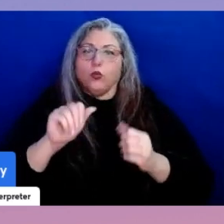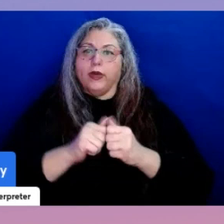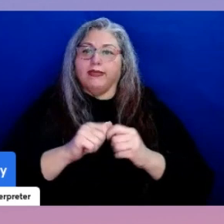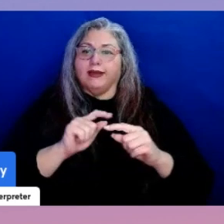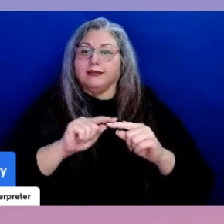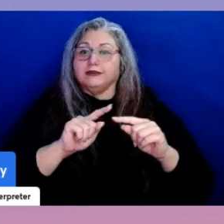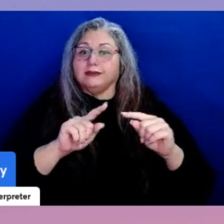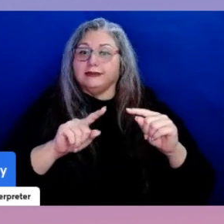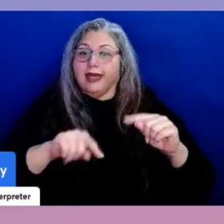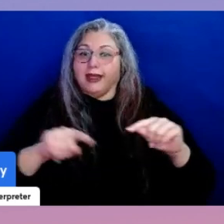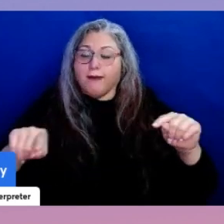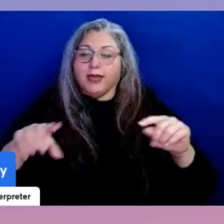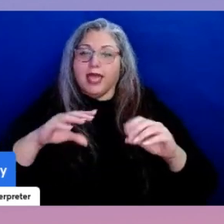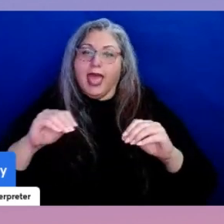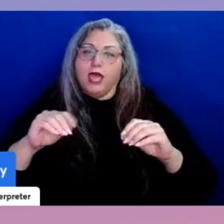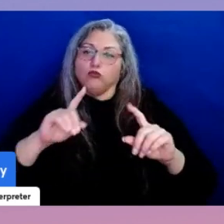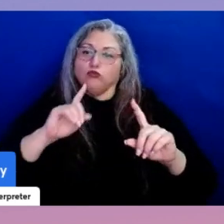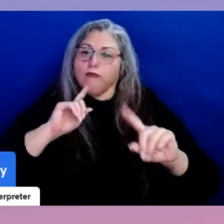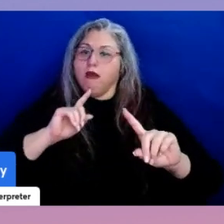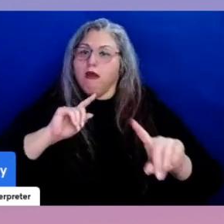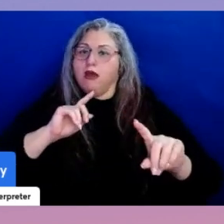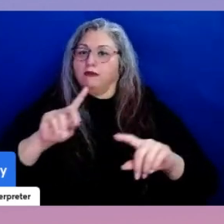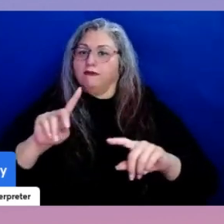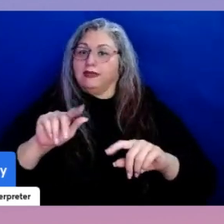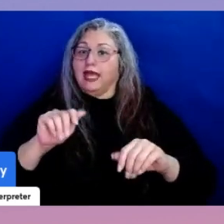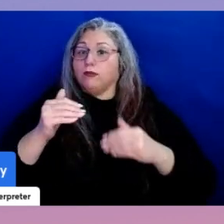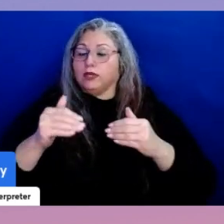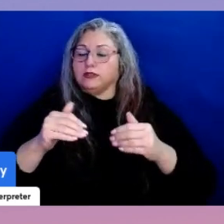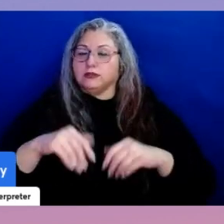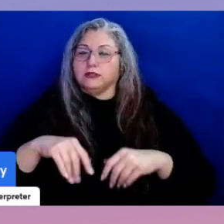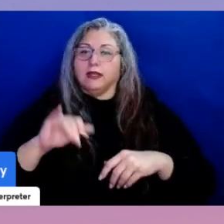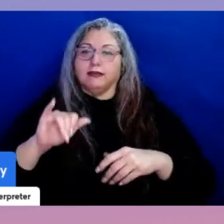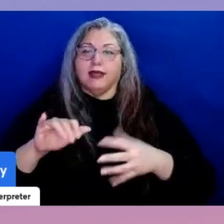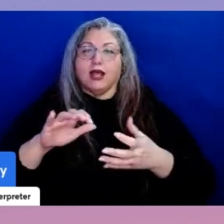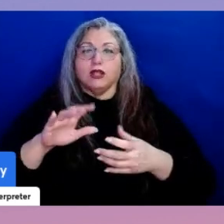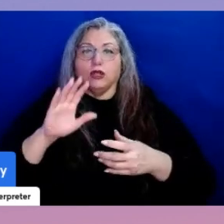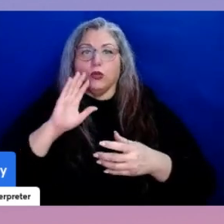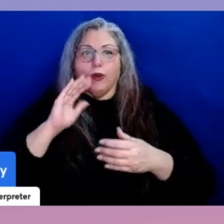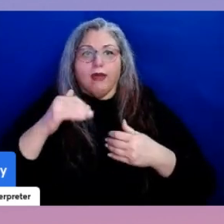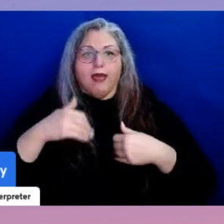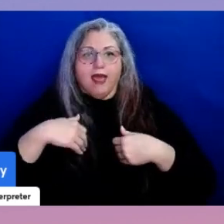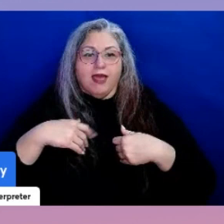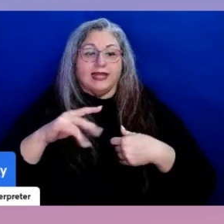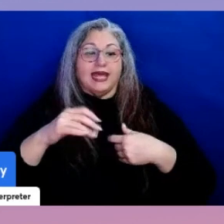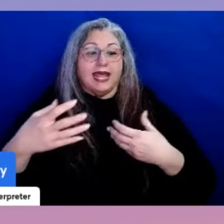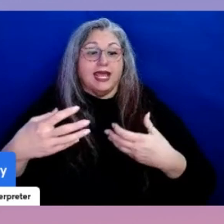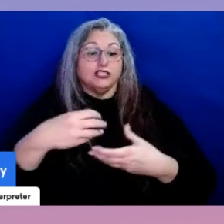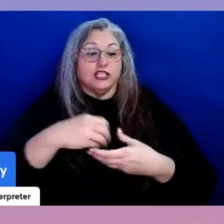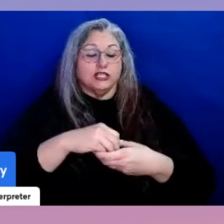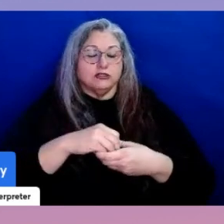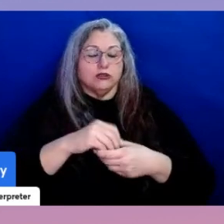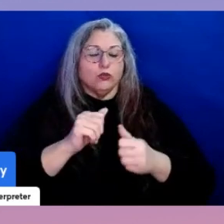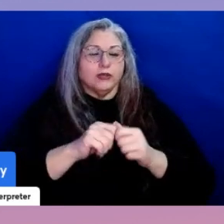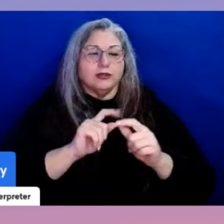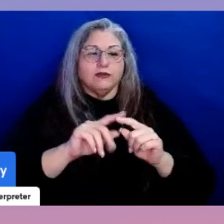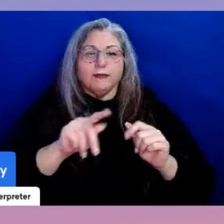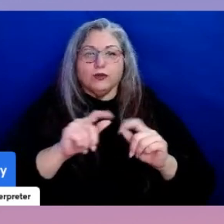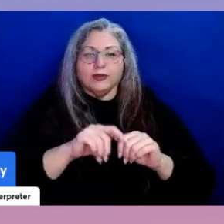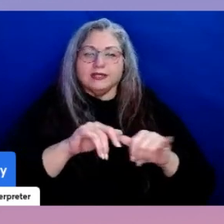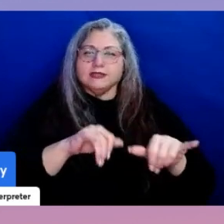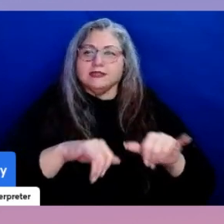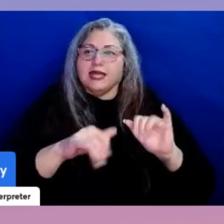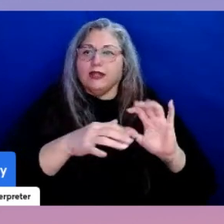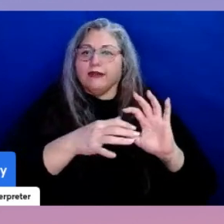data processing. Cloud SQL facilitates data ingestion from external applications through standard database connectivity